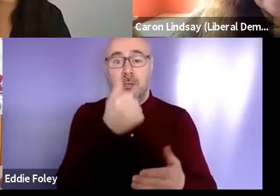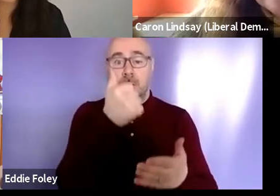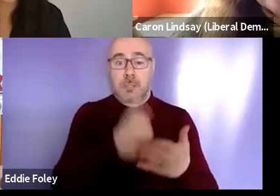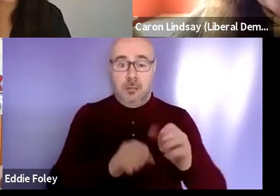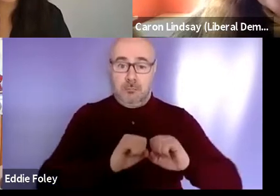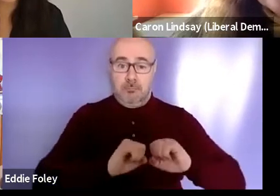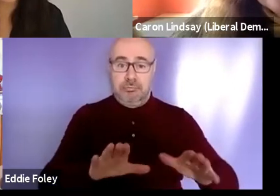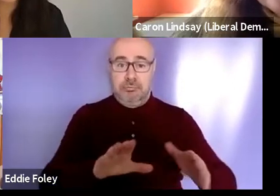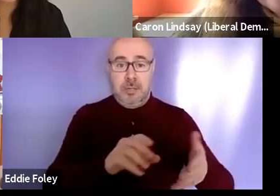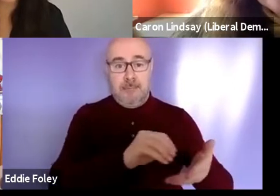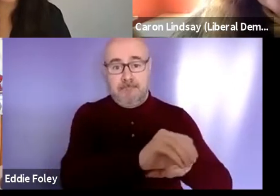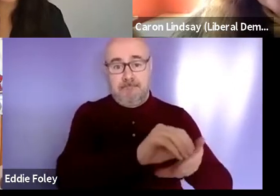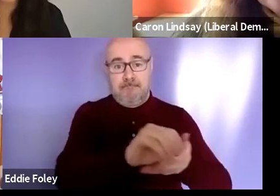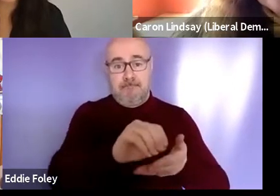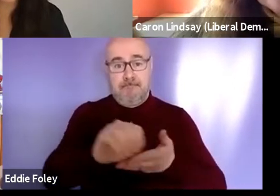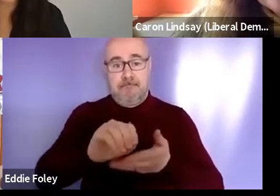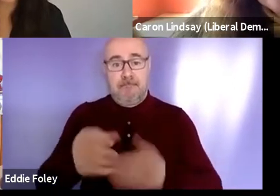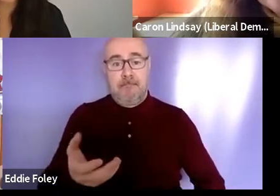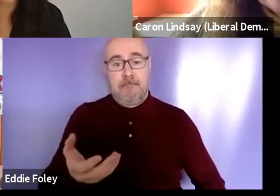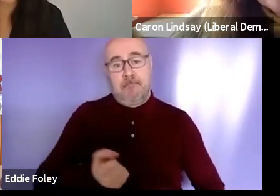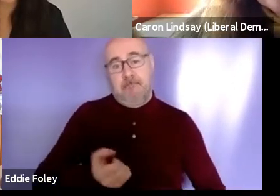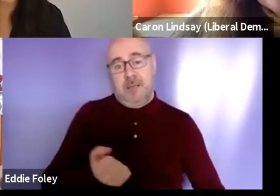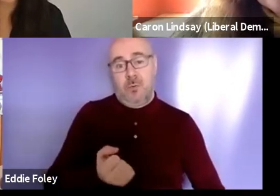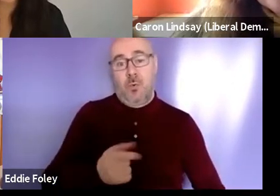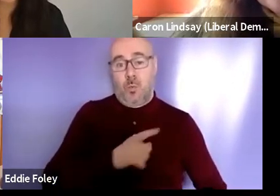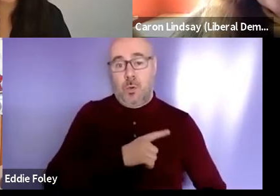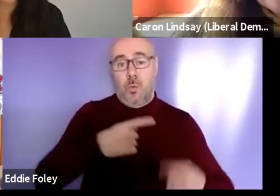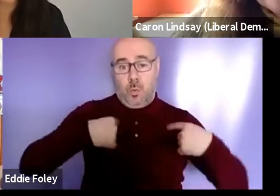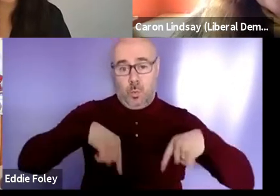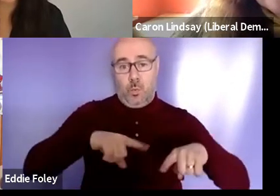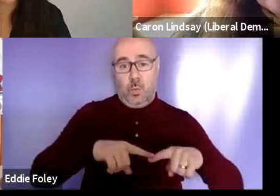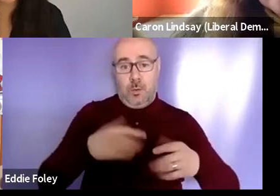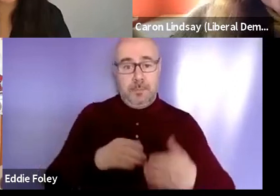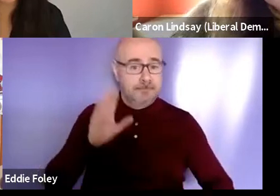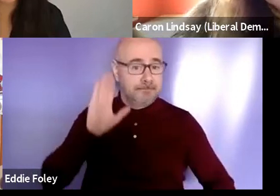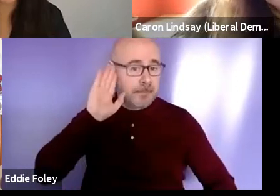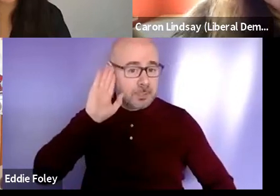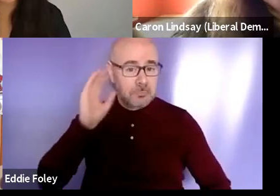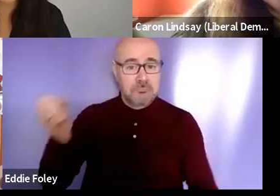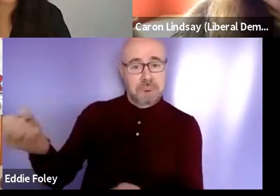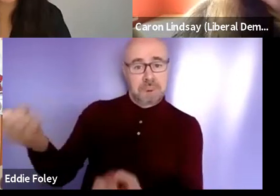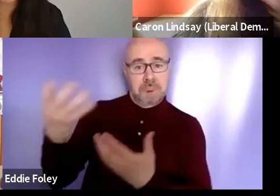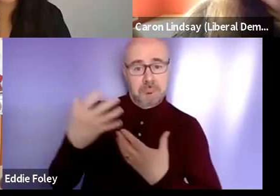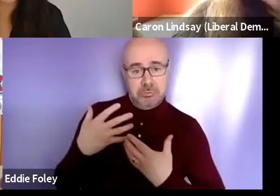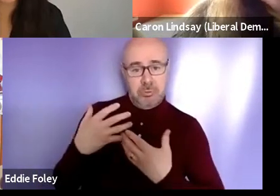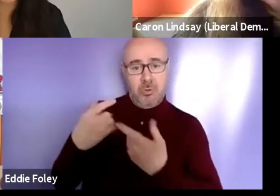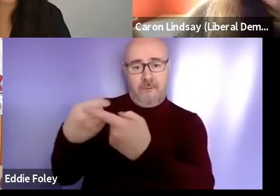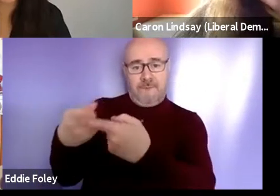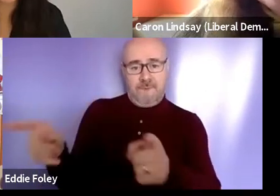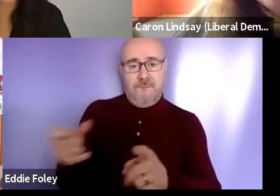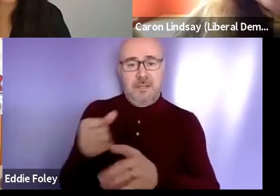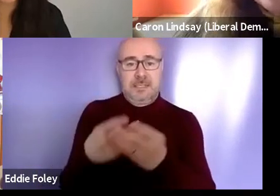benefits, because the views of disabled people across the country have helped develop this new system, which puts dignity and respect at its